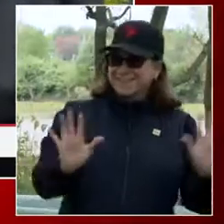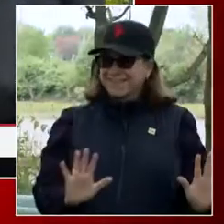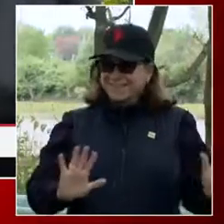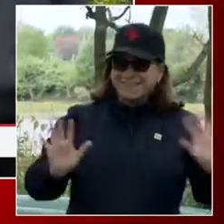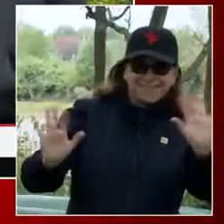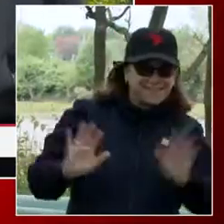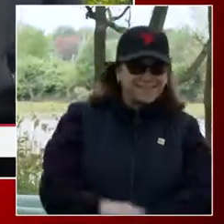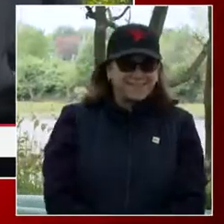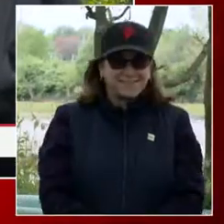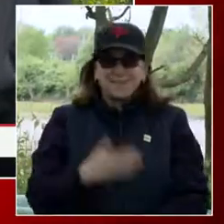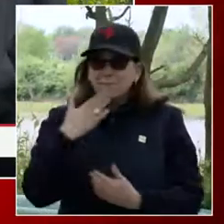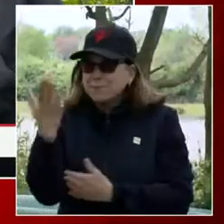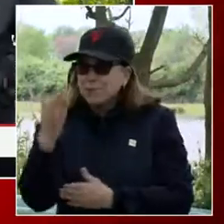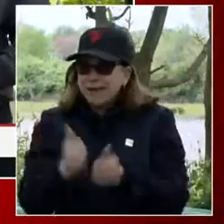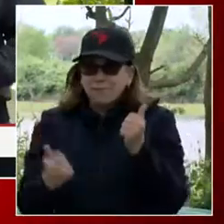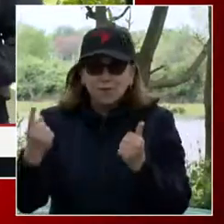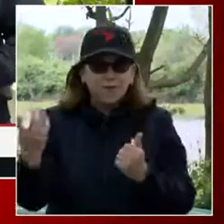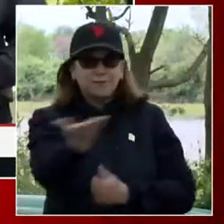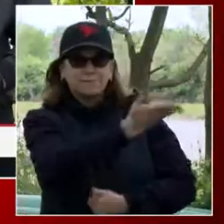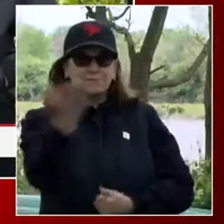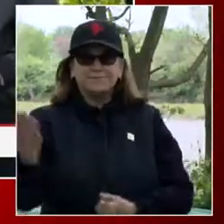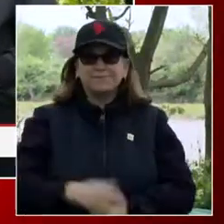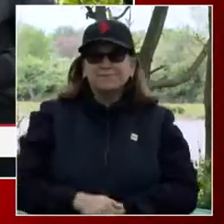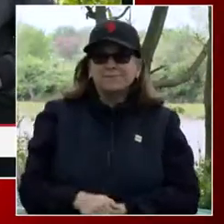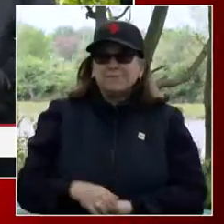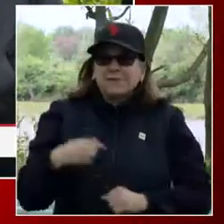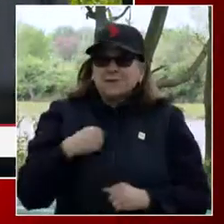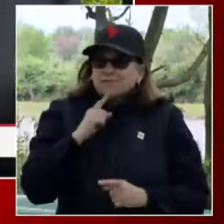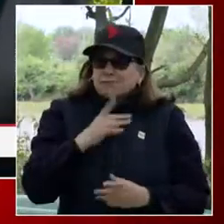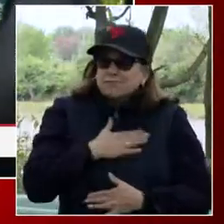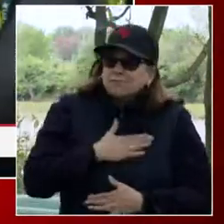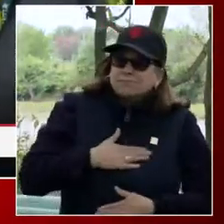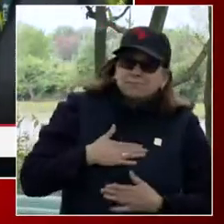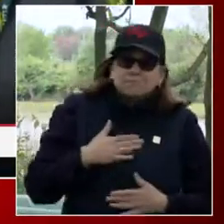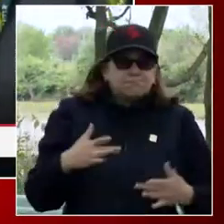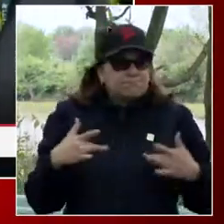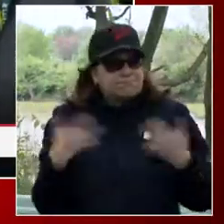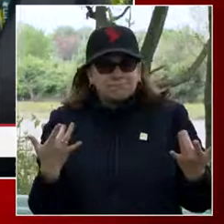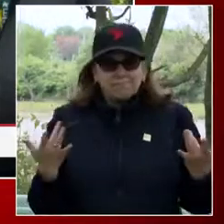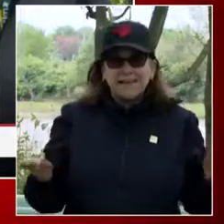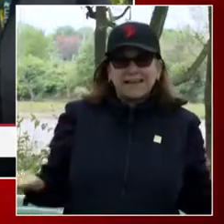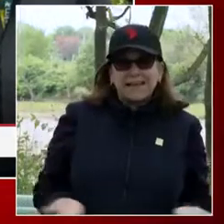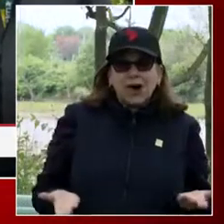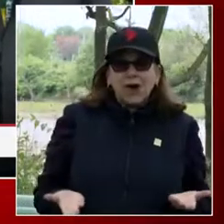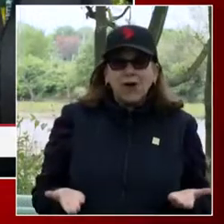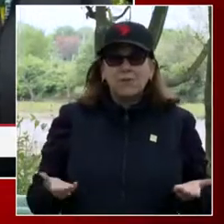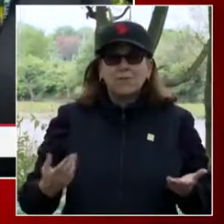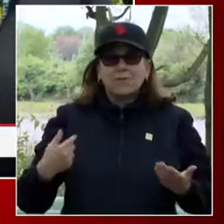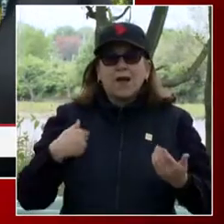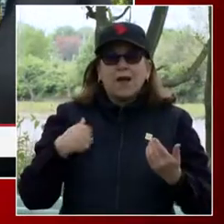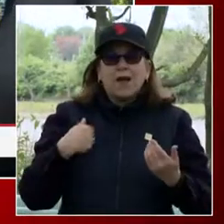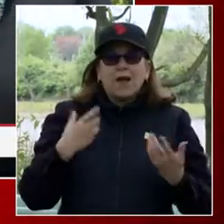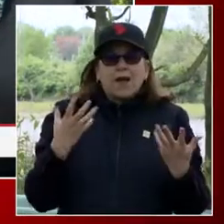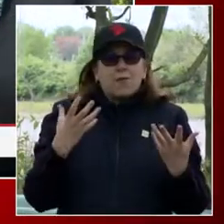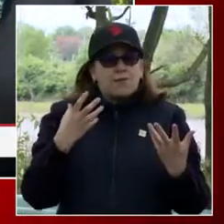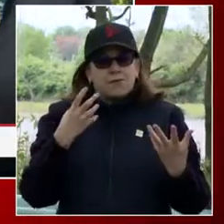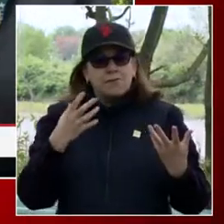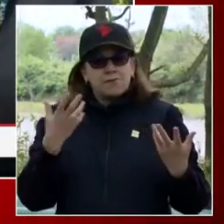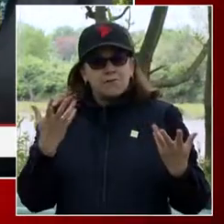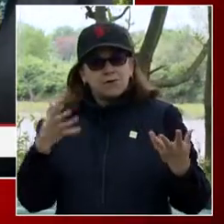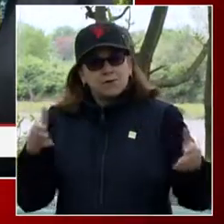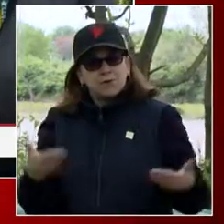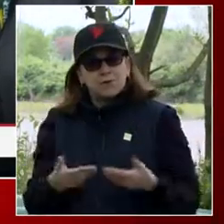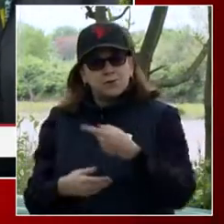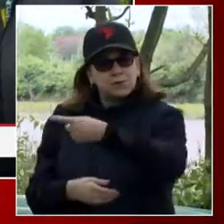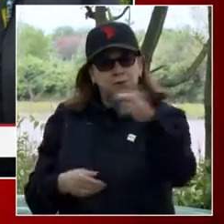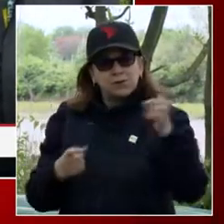Well, good morning, everyone. I'm delighted to be here, and we want to welcome you to the beautiful Kingman and Heritage